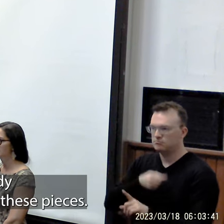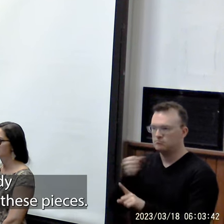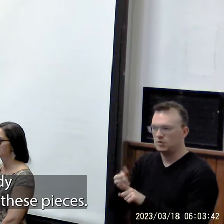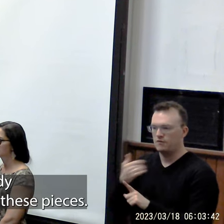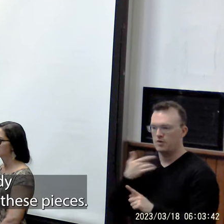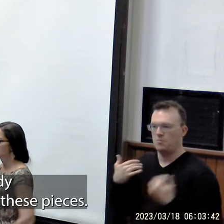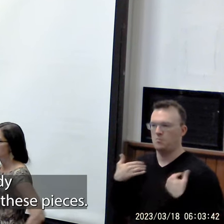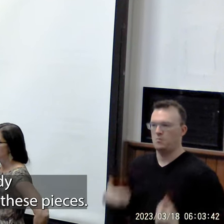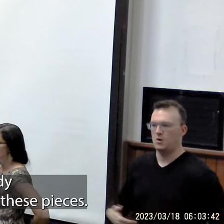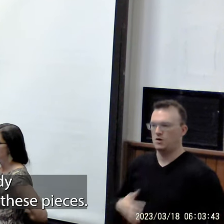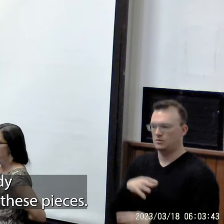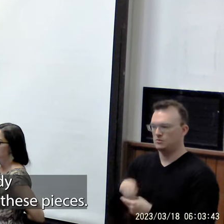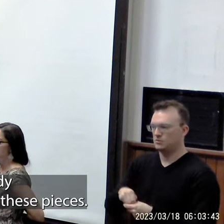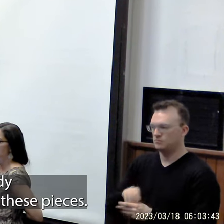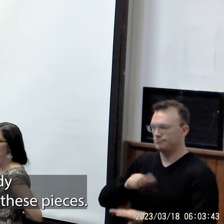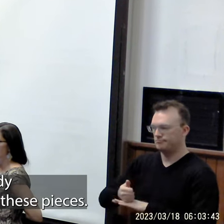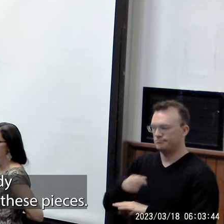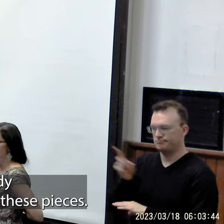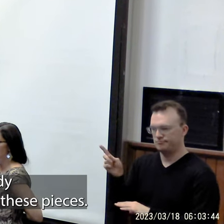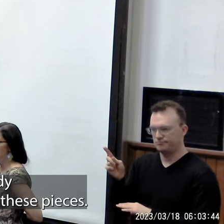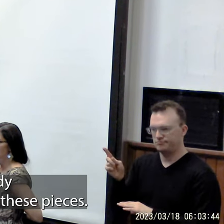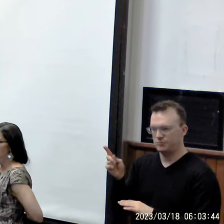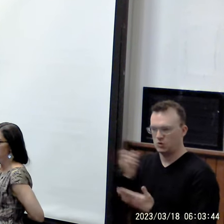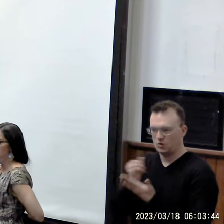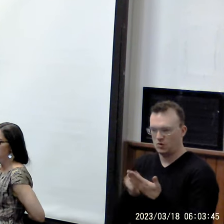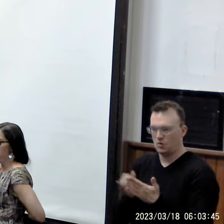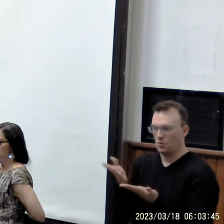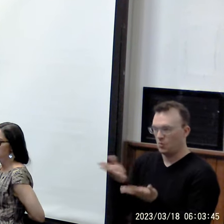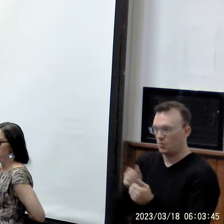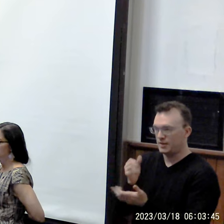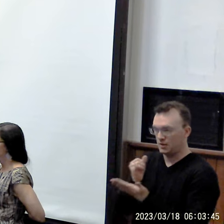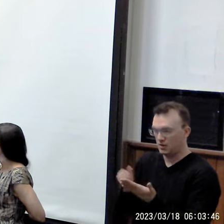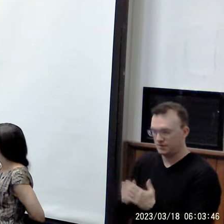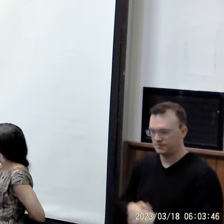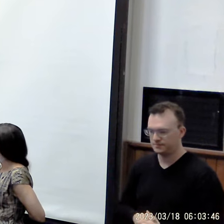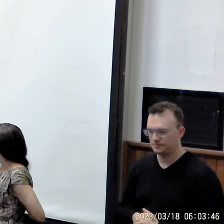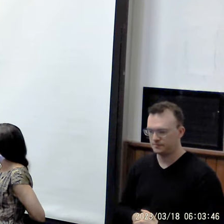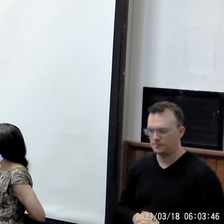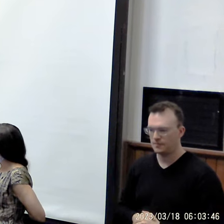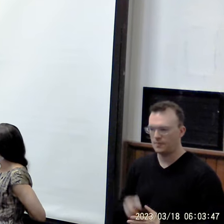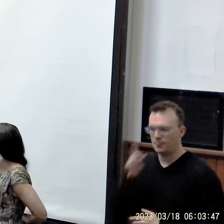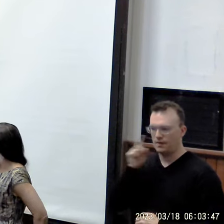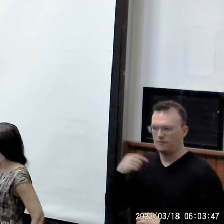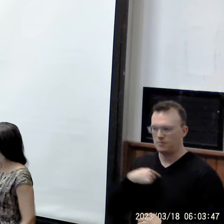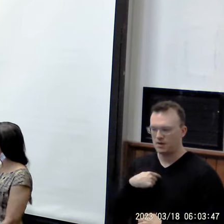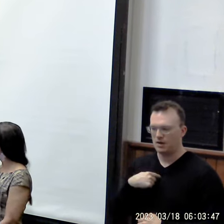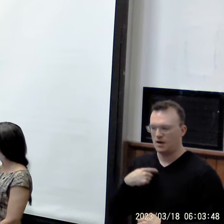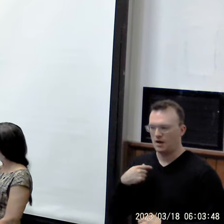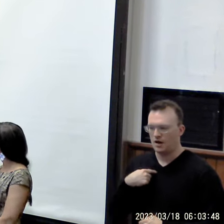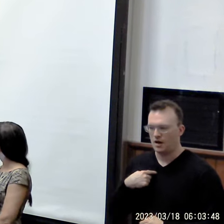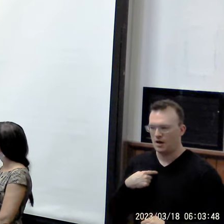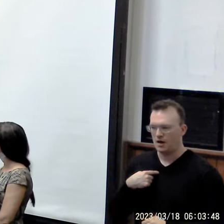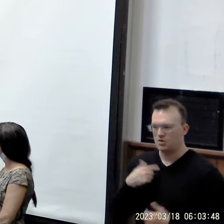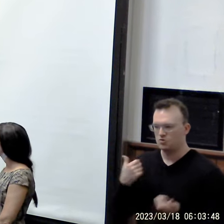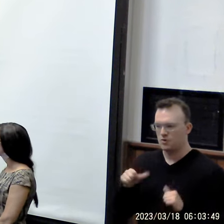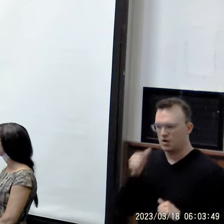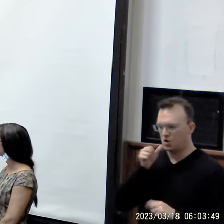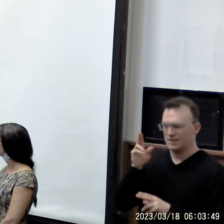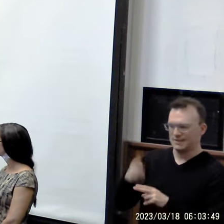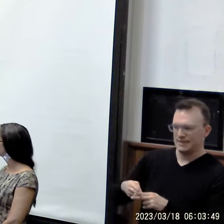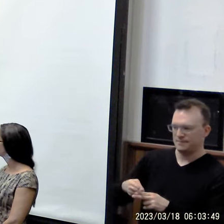your body from creating these pieces or working with these pieces. I think for me, I try not to